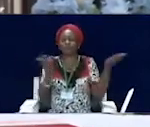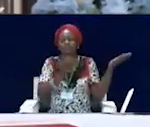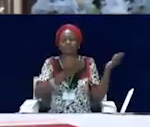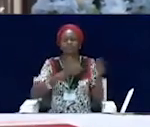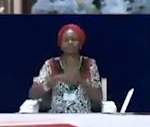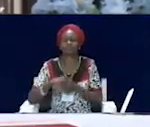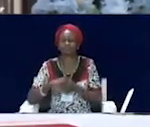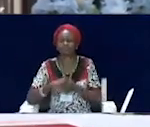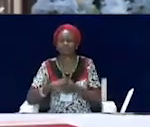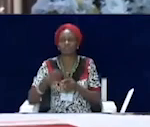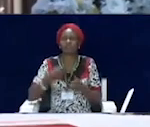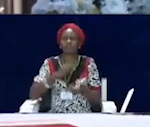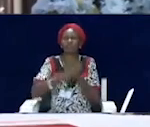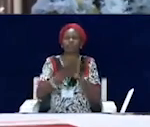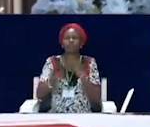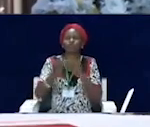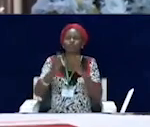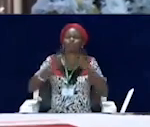We have become